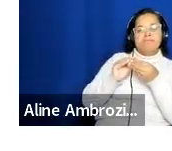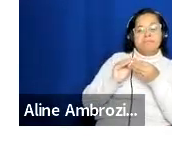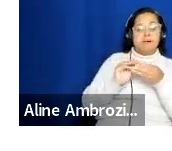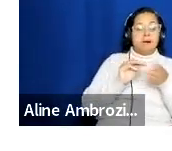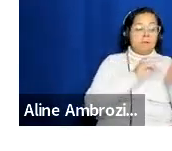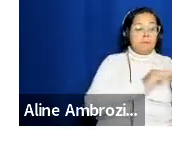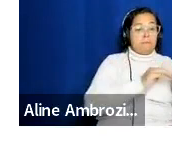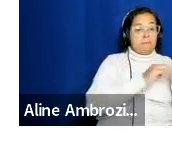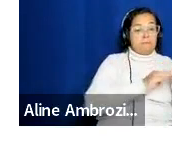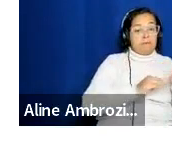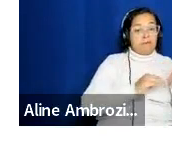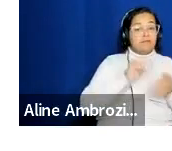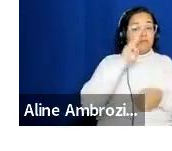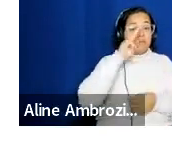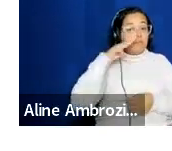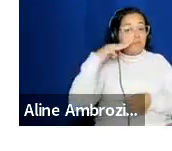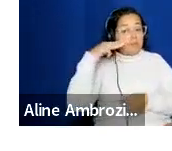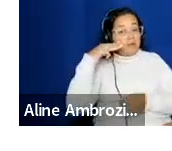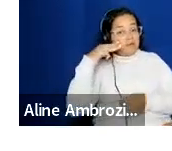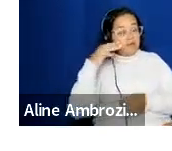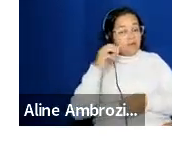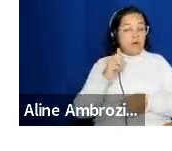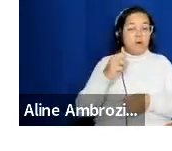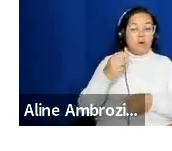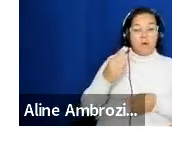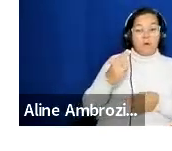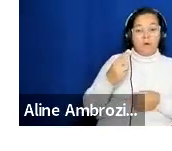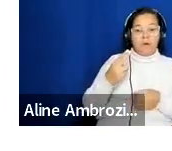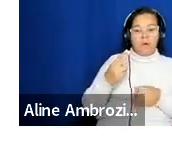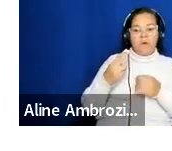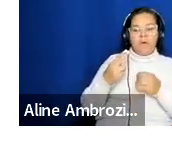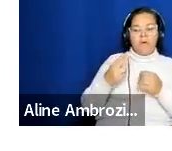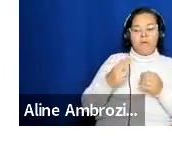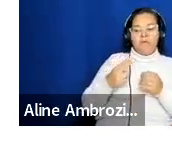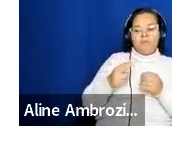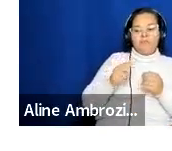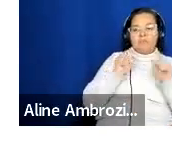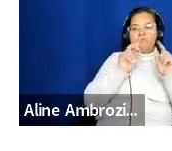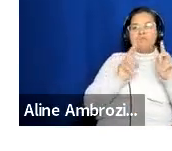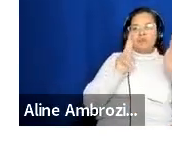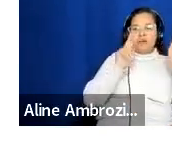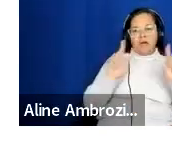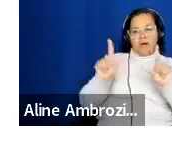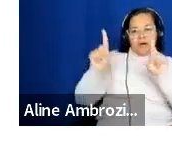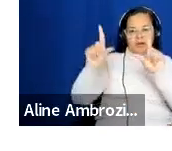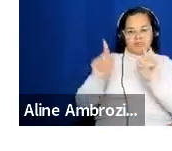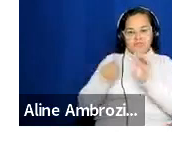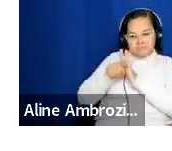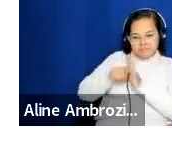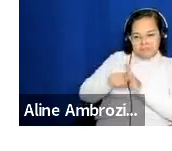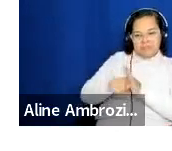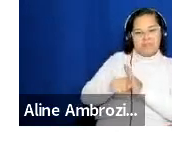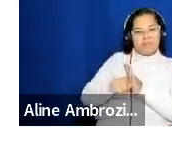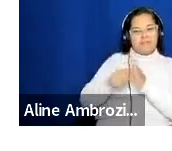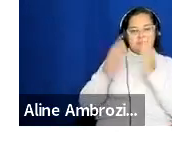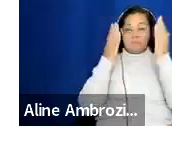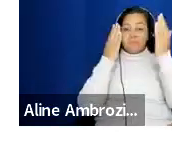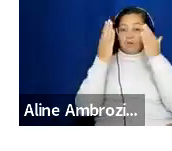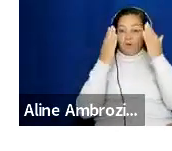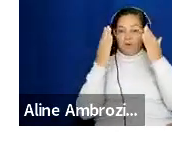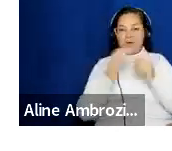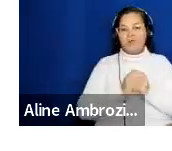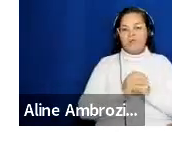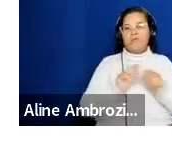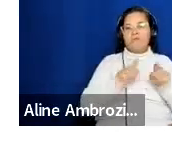psychological research and in the specific theoretical concepts and